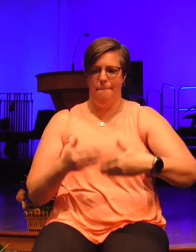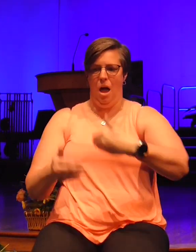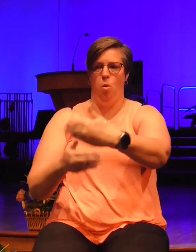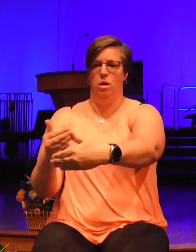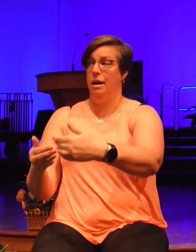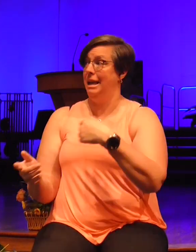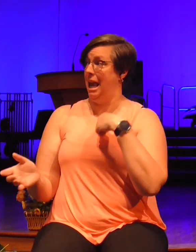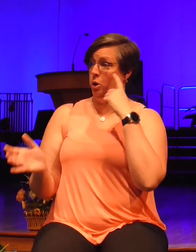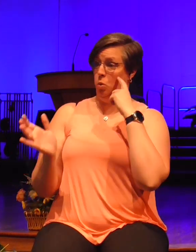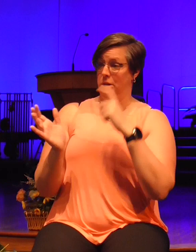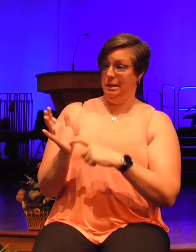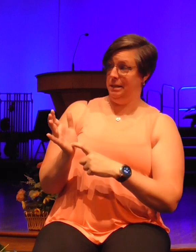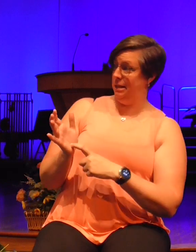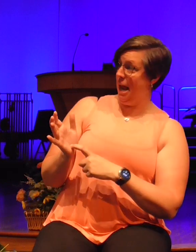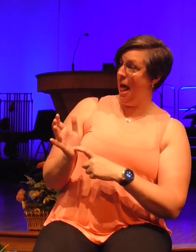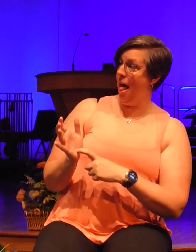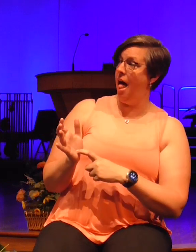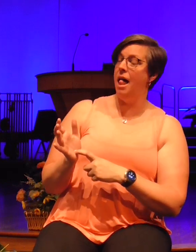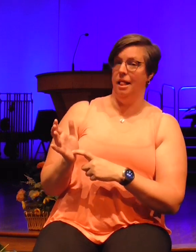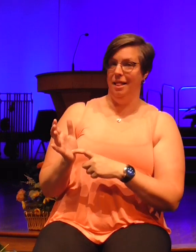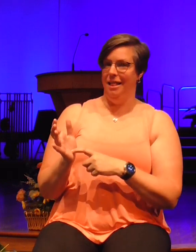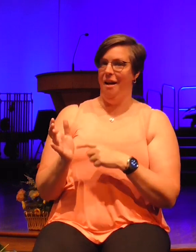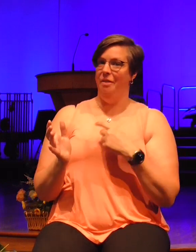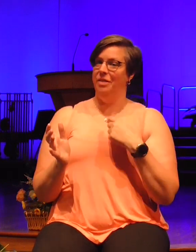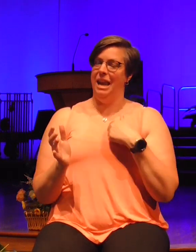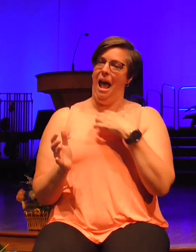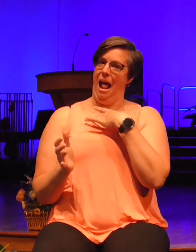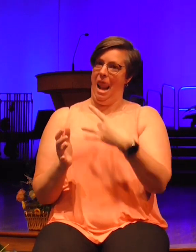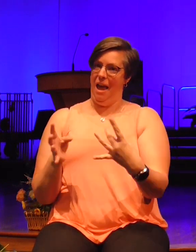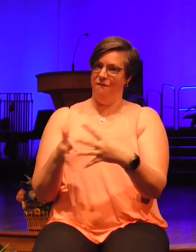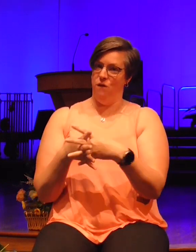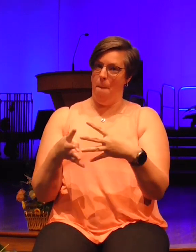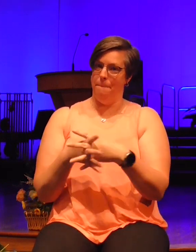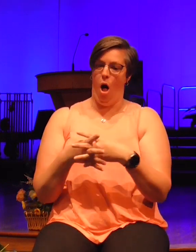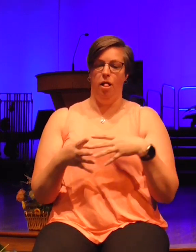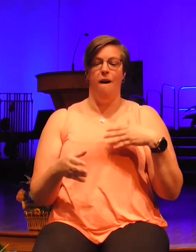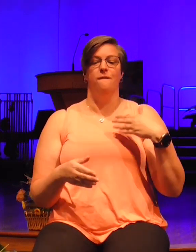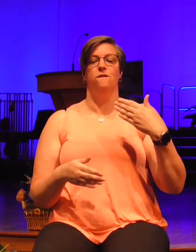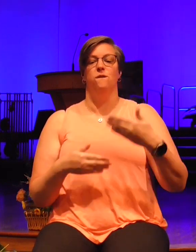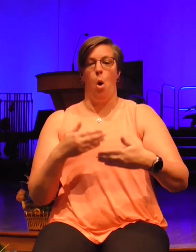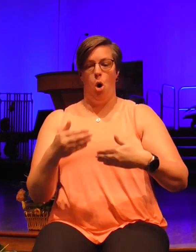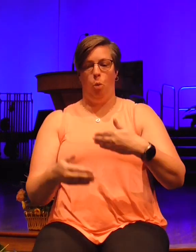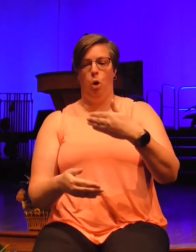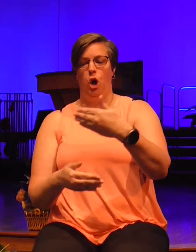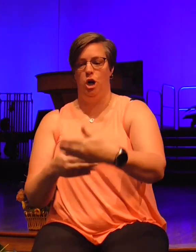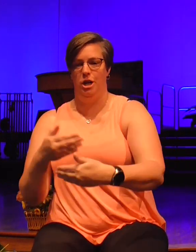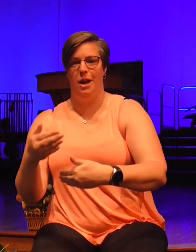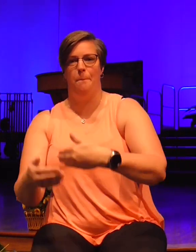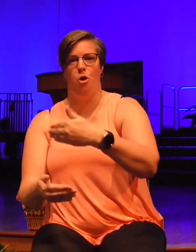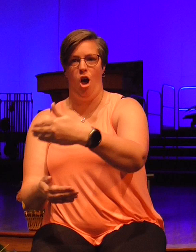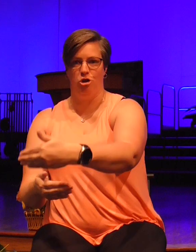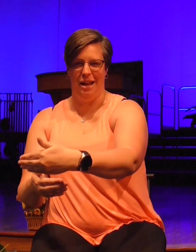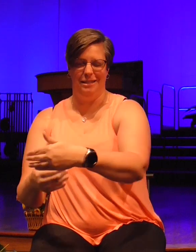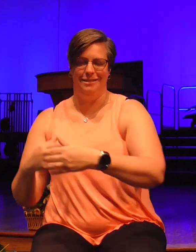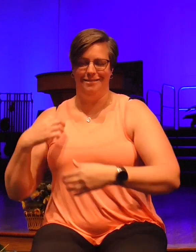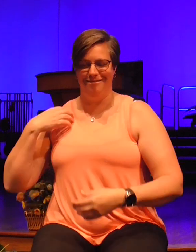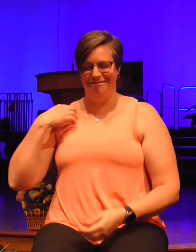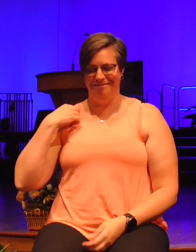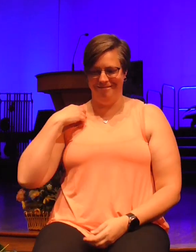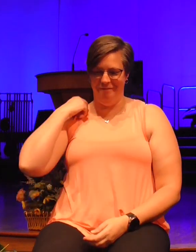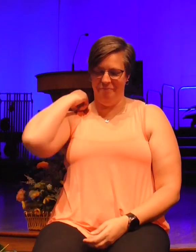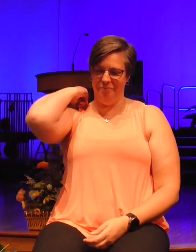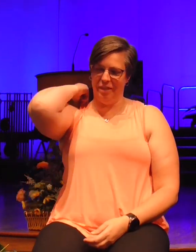excited about the football season coming up? Forward progress, right? Yeah. So, what are some